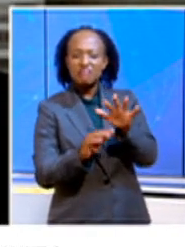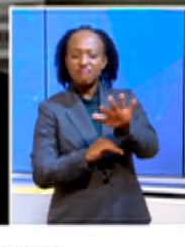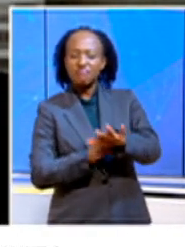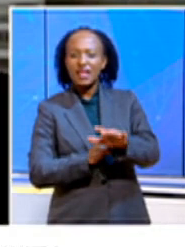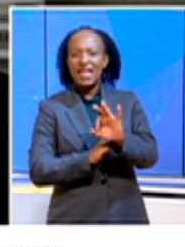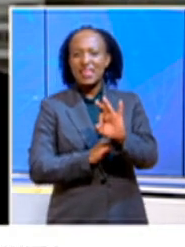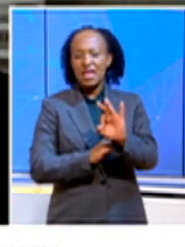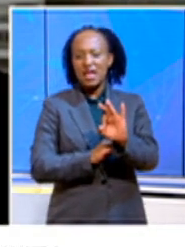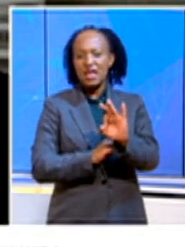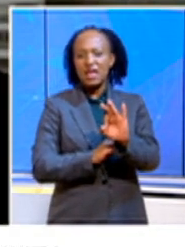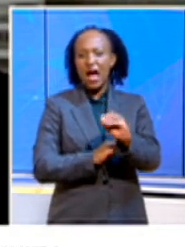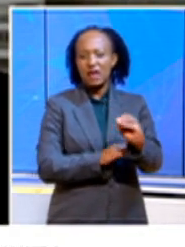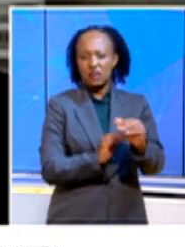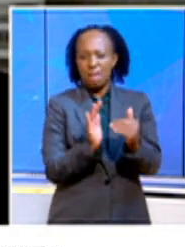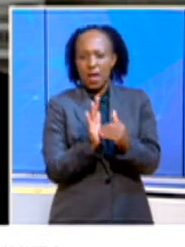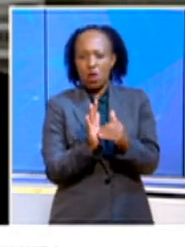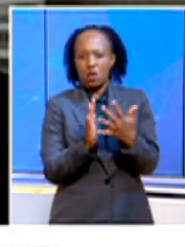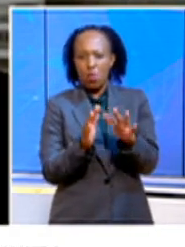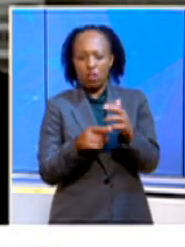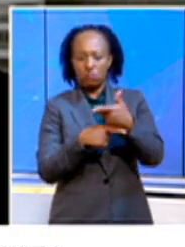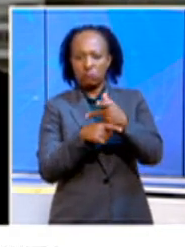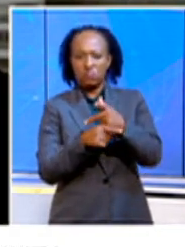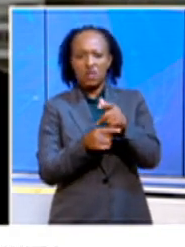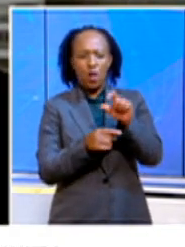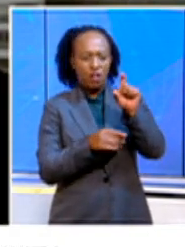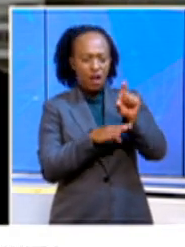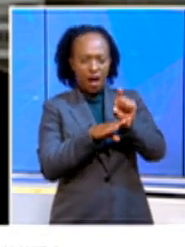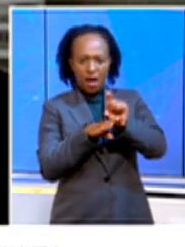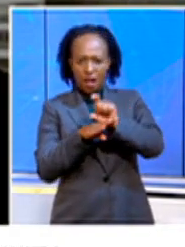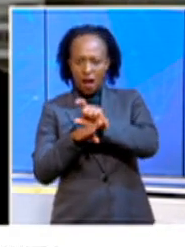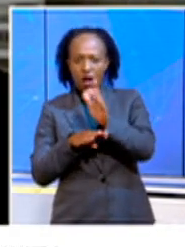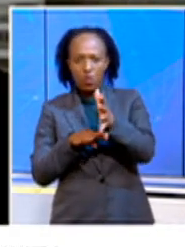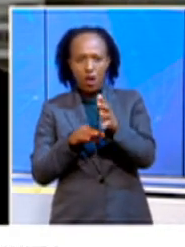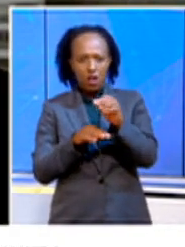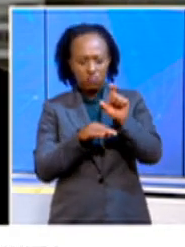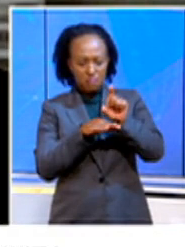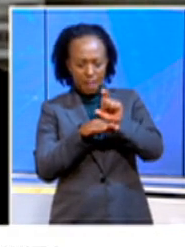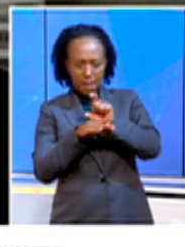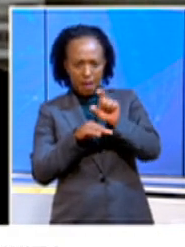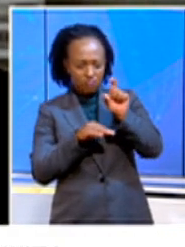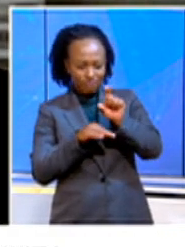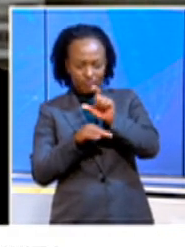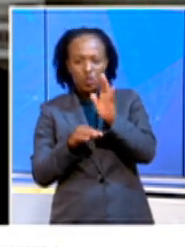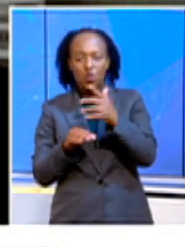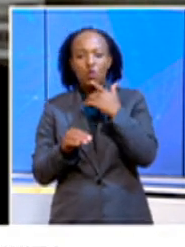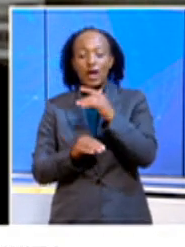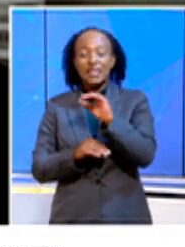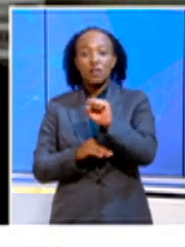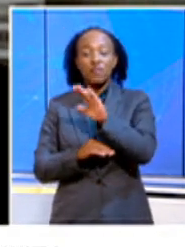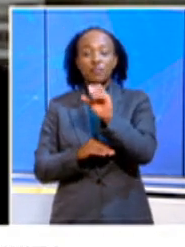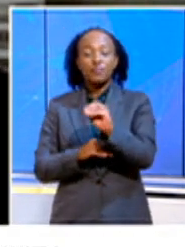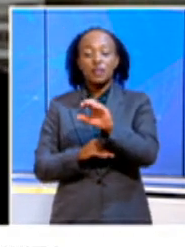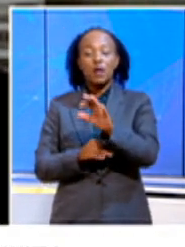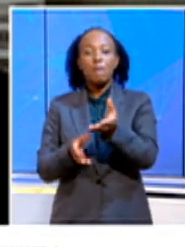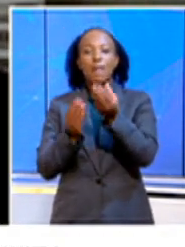million doses of the vaccine are going to be packaged there and the bottles filled, and South Africa will get 30 million of those.